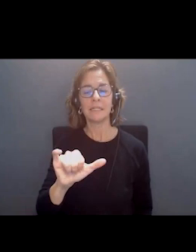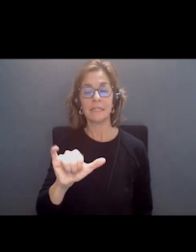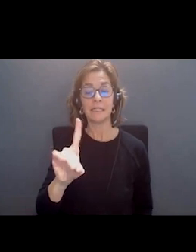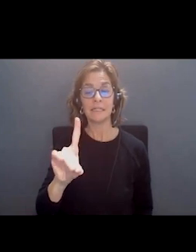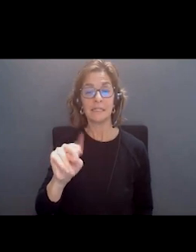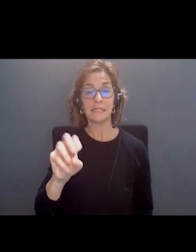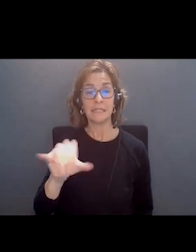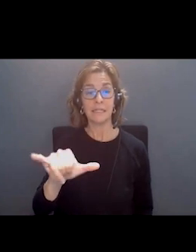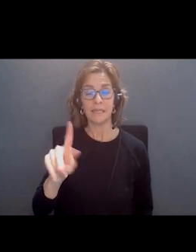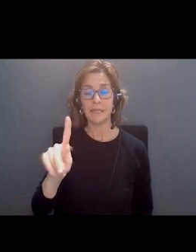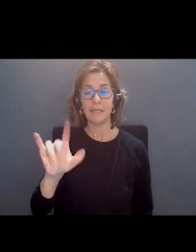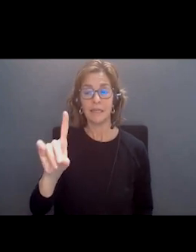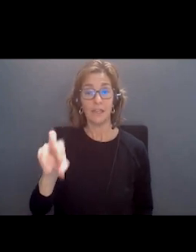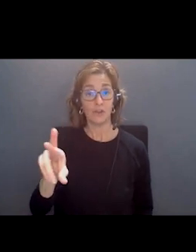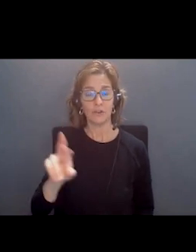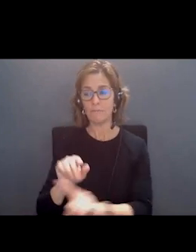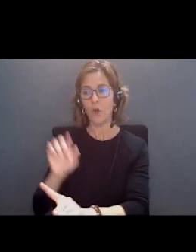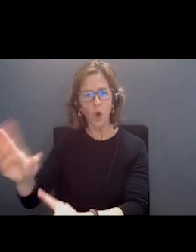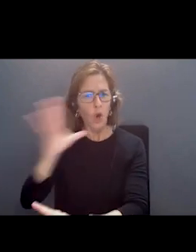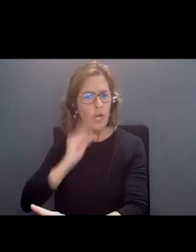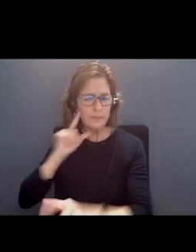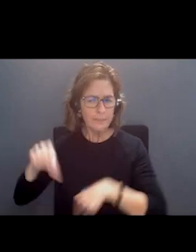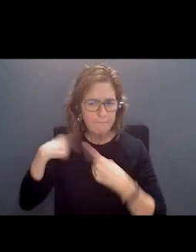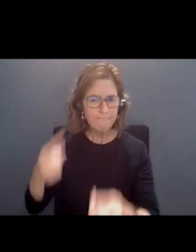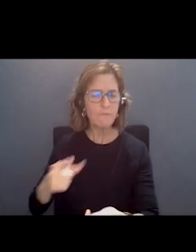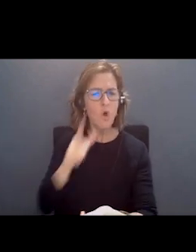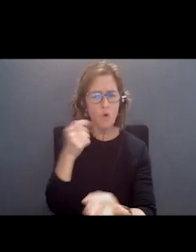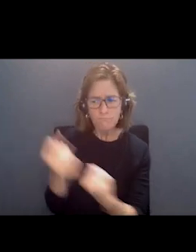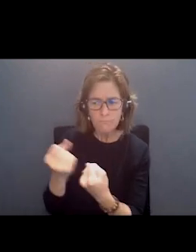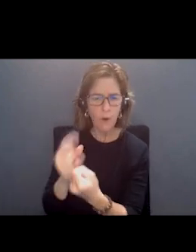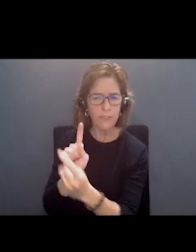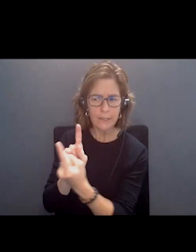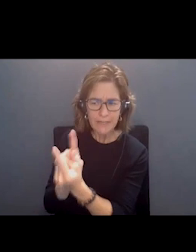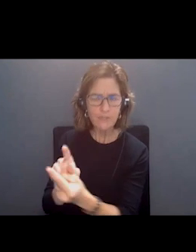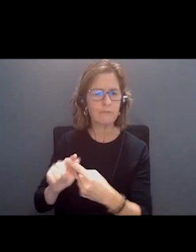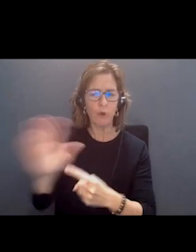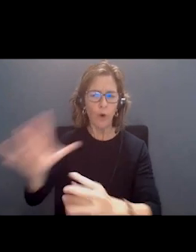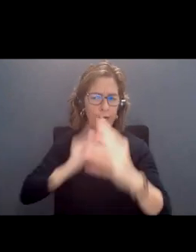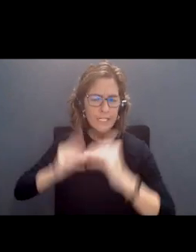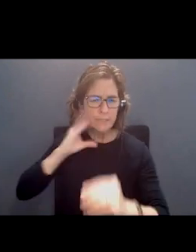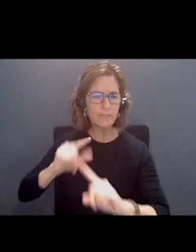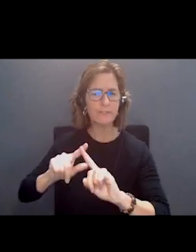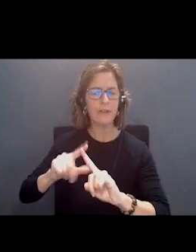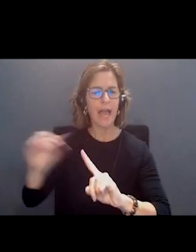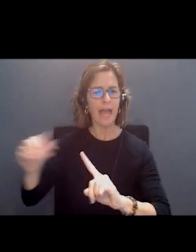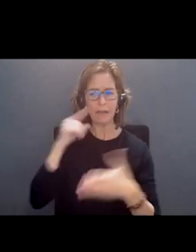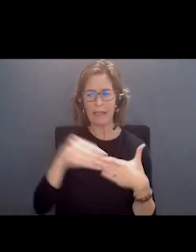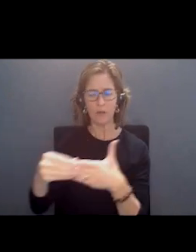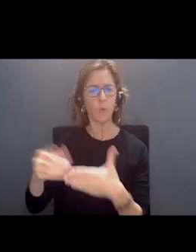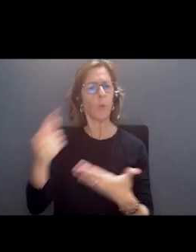and experiences she has encountered that has led her to becoming one of the newest entrepreneurs in Nova Scotia.